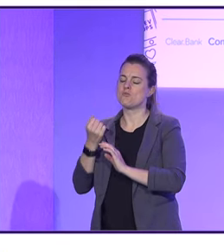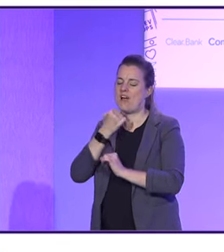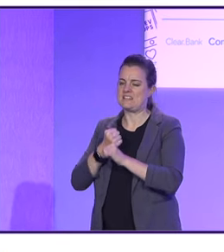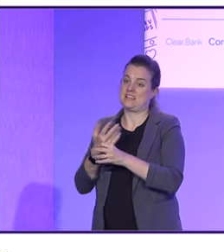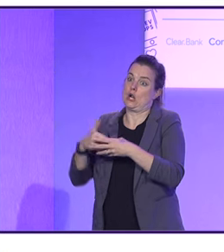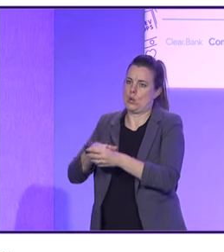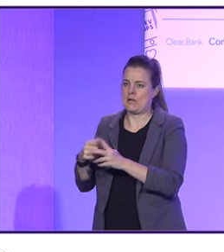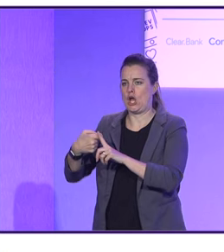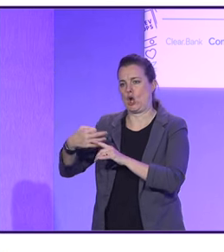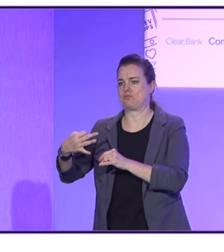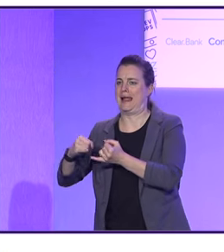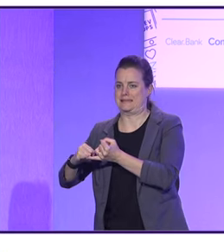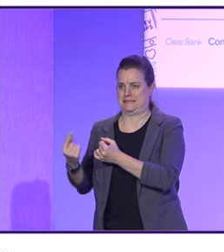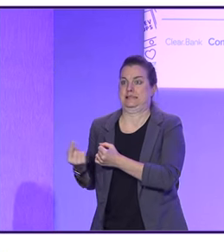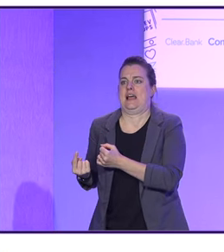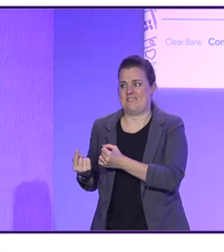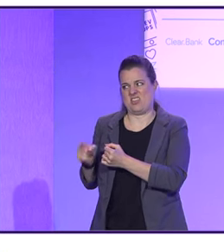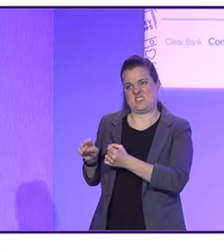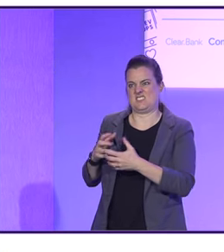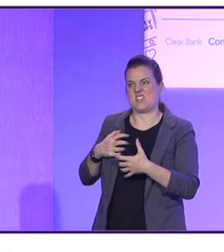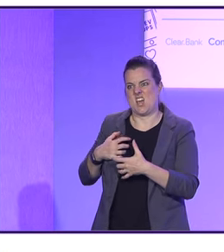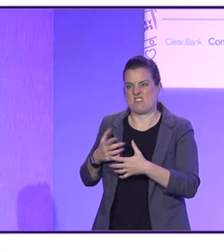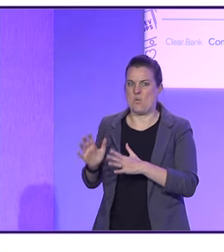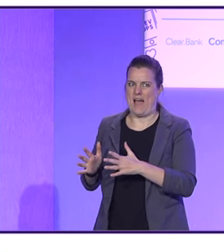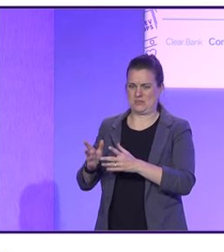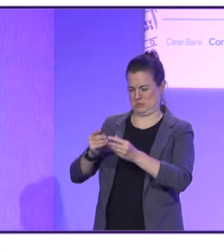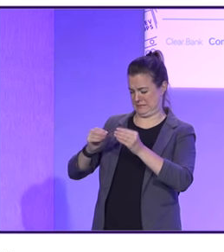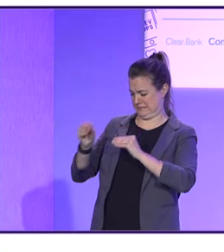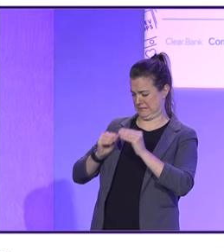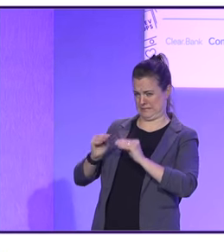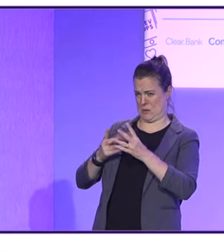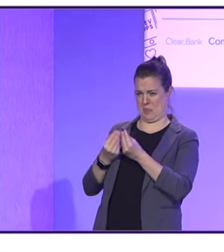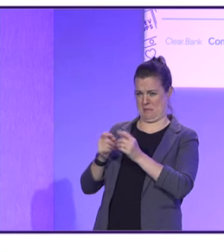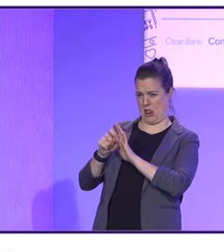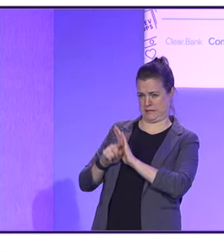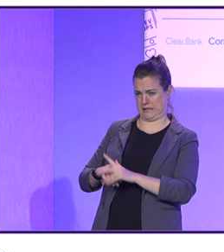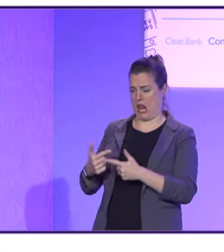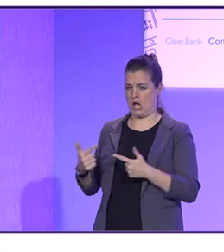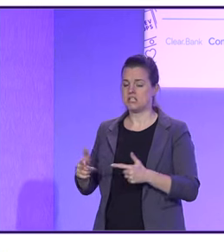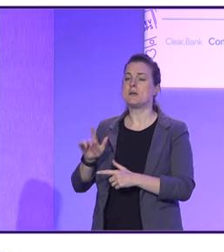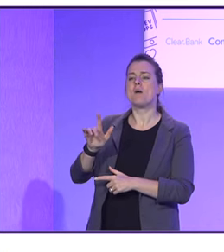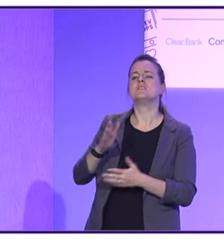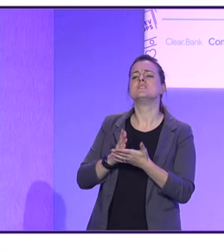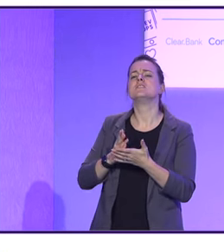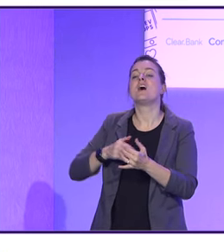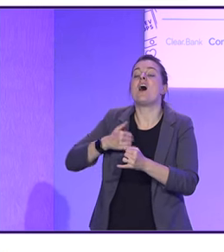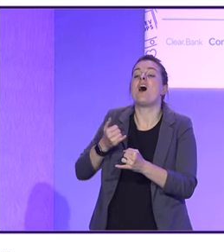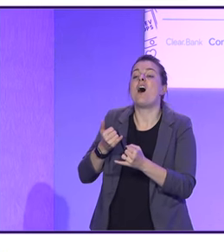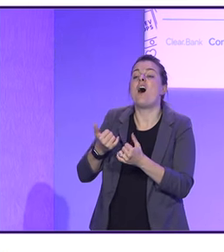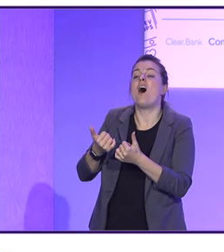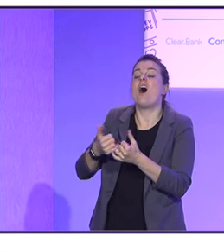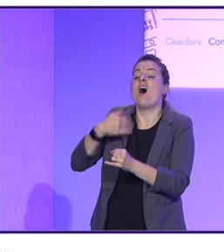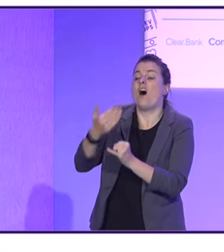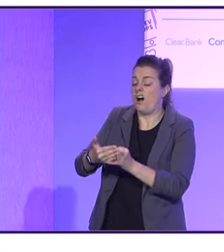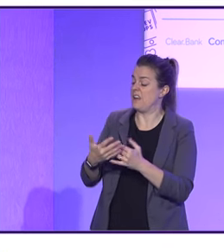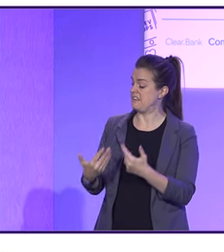now. They are a bit scary. We have had to mess around with pod security policies a lot. But ultimately, we feel like we're generally in a